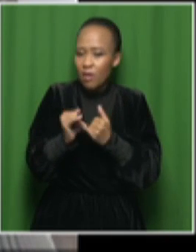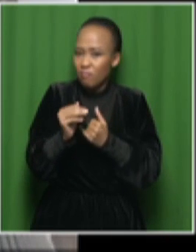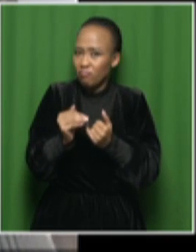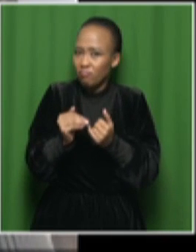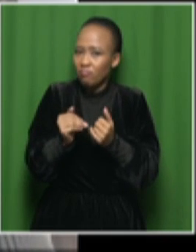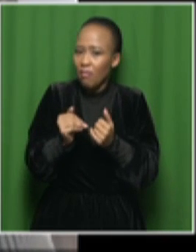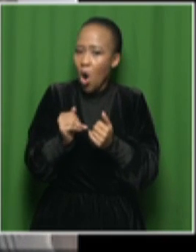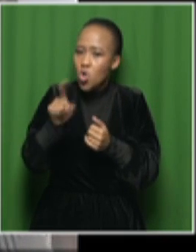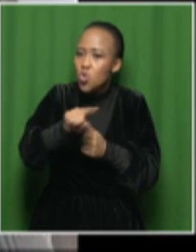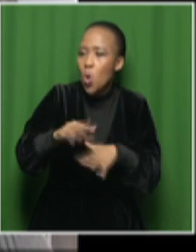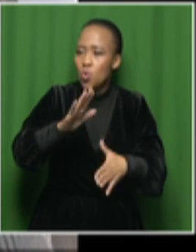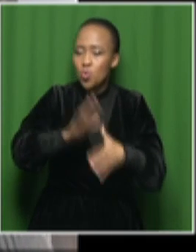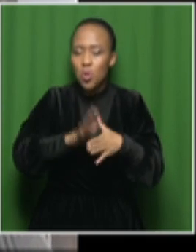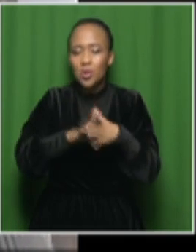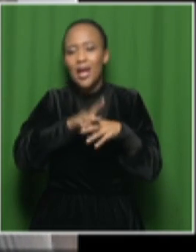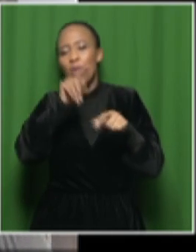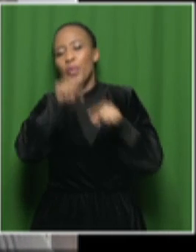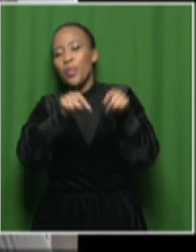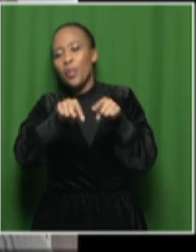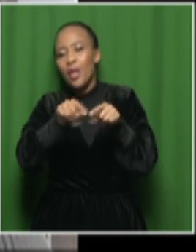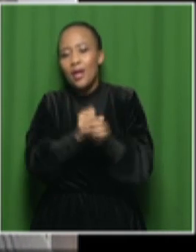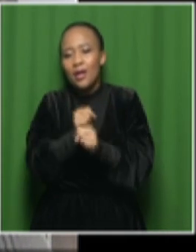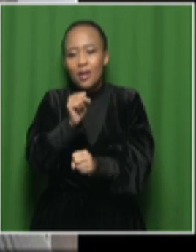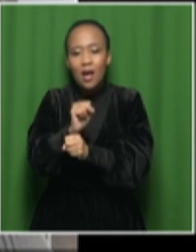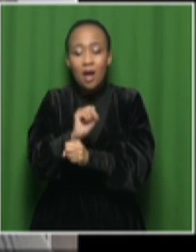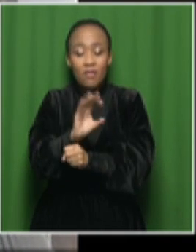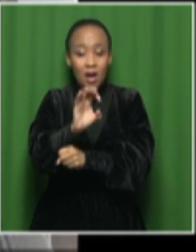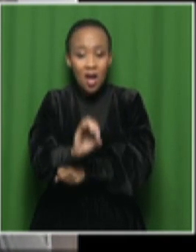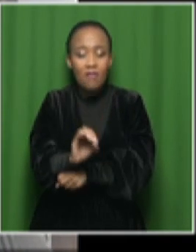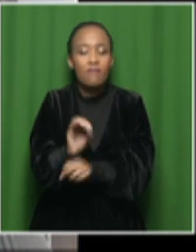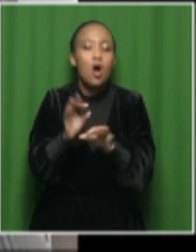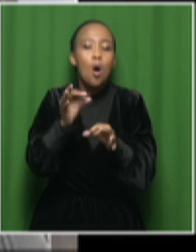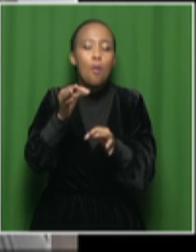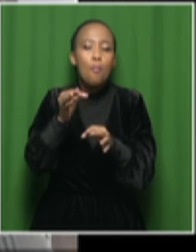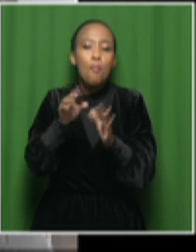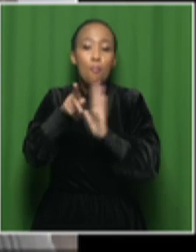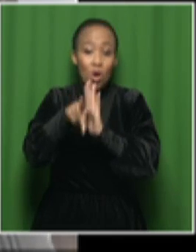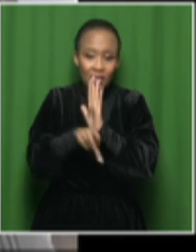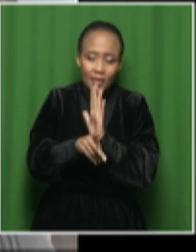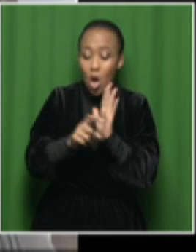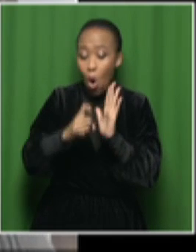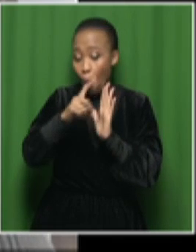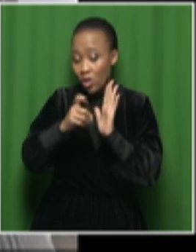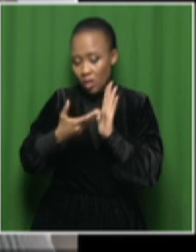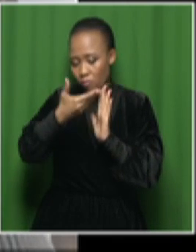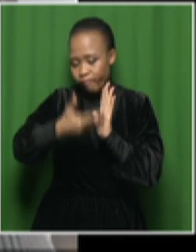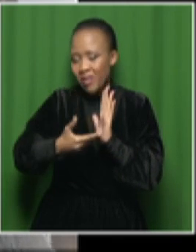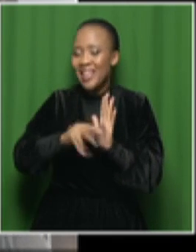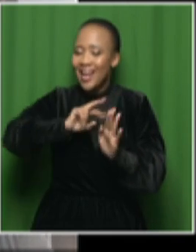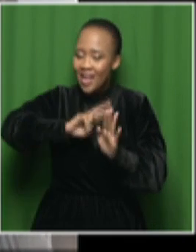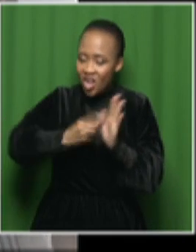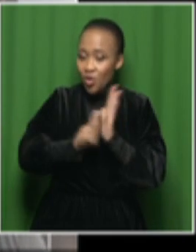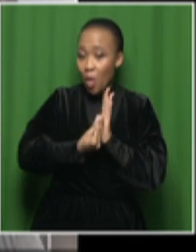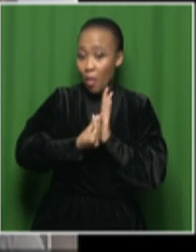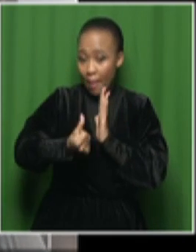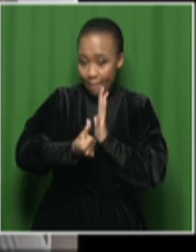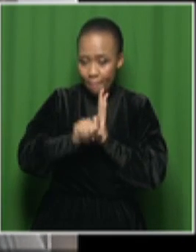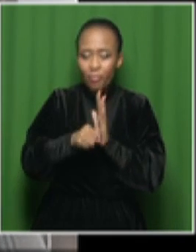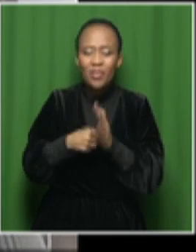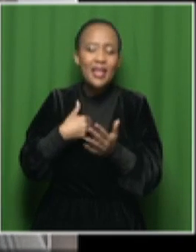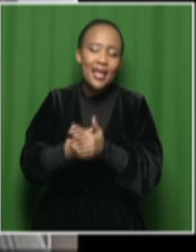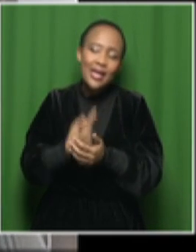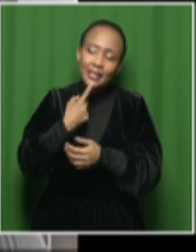reasons, without going to the correct policy questions that need to be addressed. So you could say religion, this